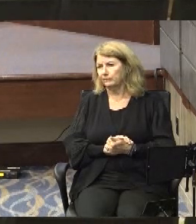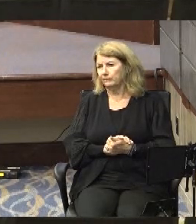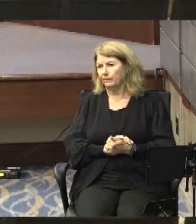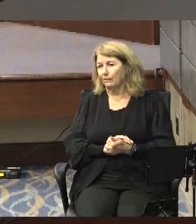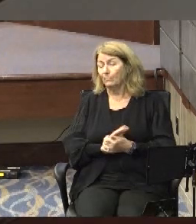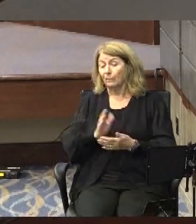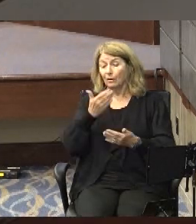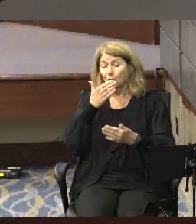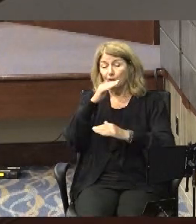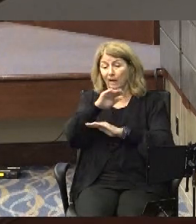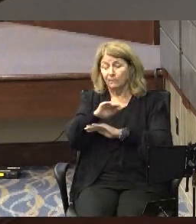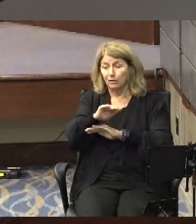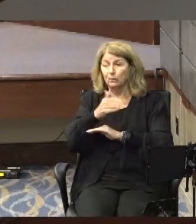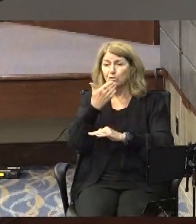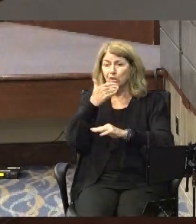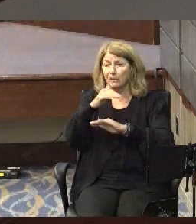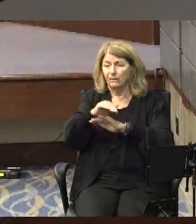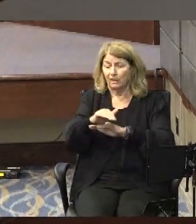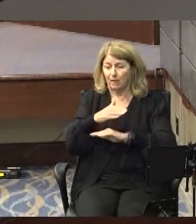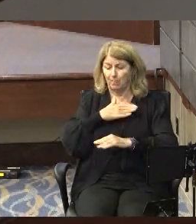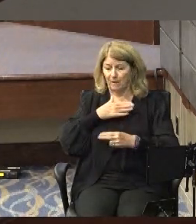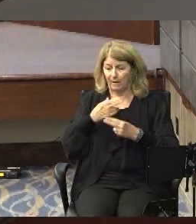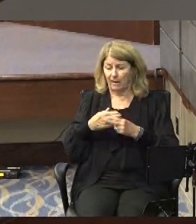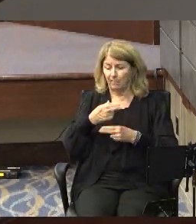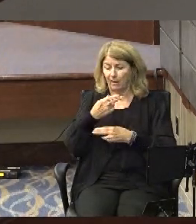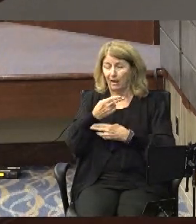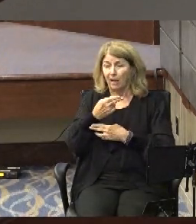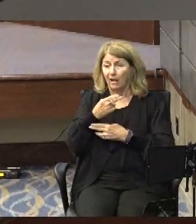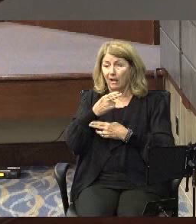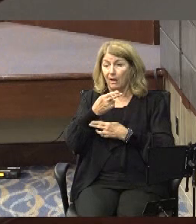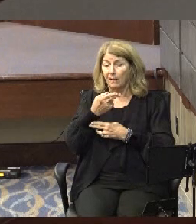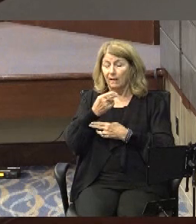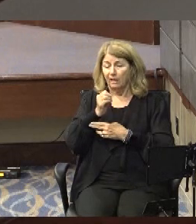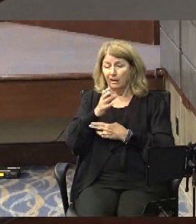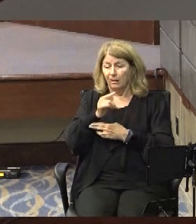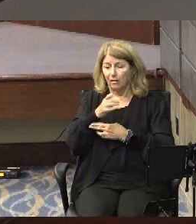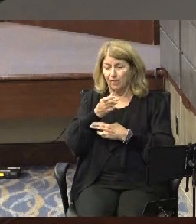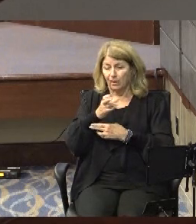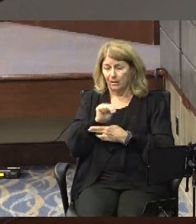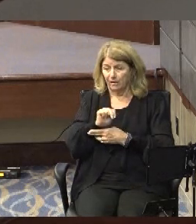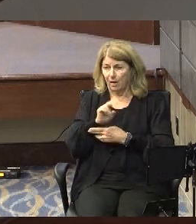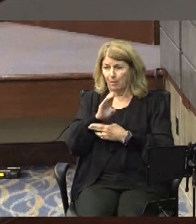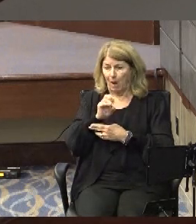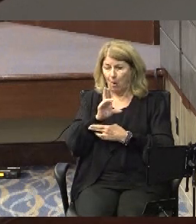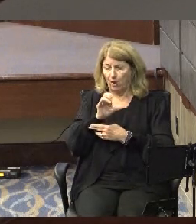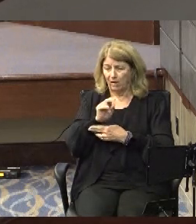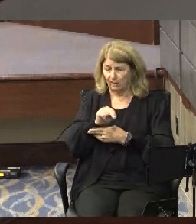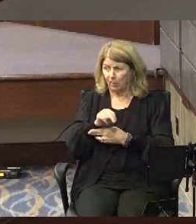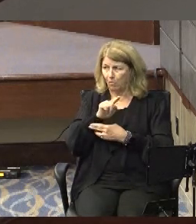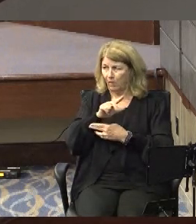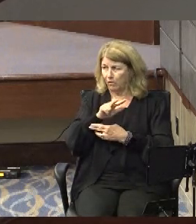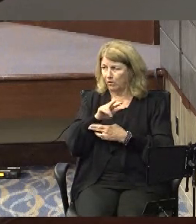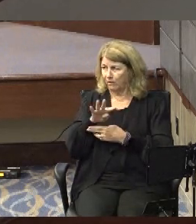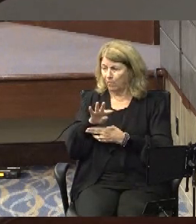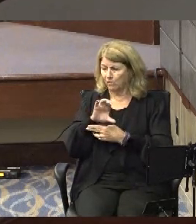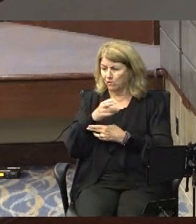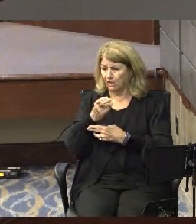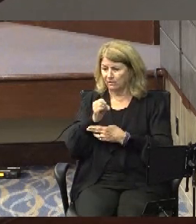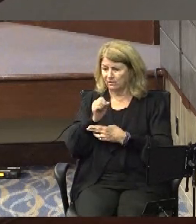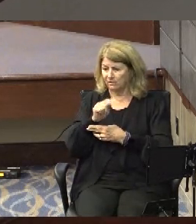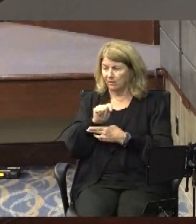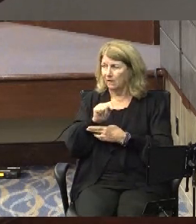Good afternoon. Good evening. My name is Ethan Barron. I live at 1044 Chestnut. The reason why I have a, I'm speaking on